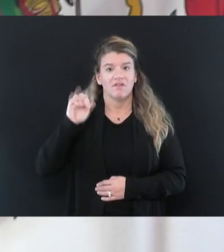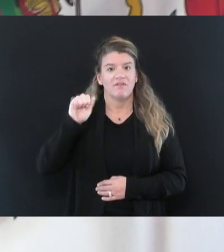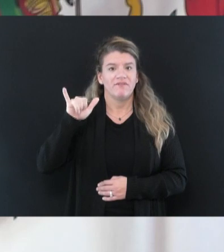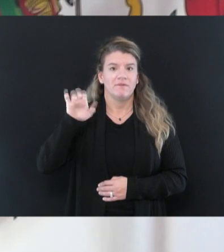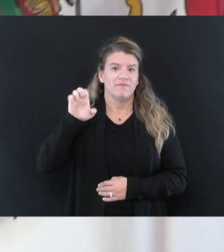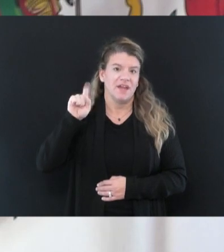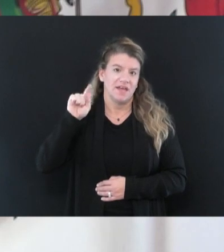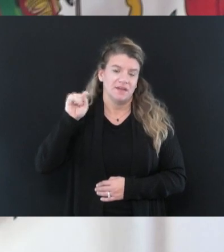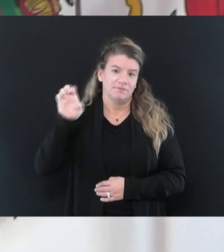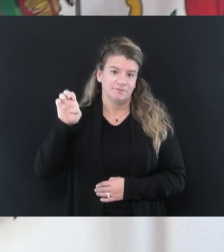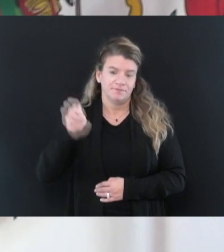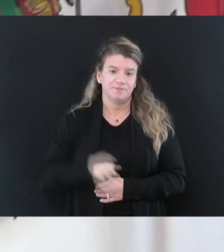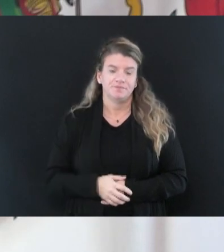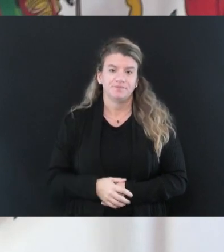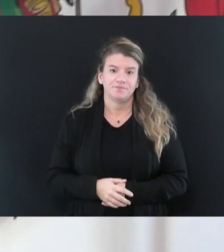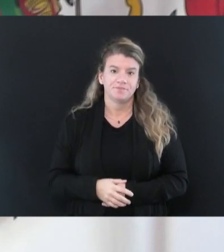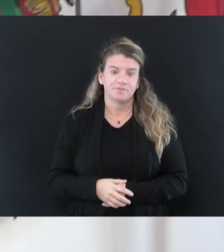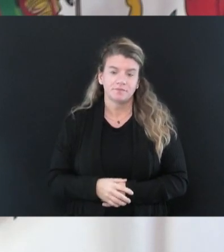County.